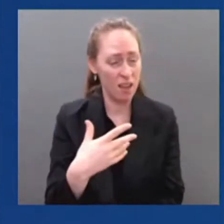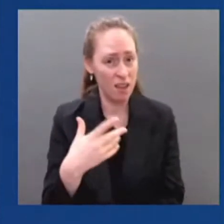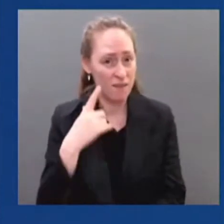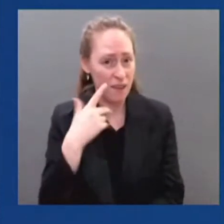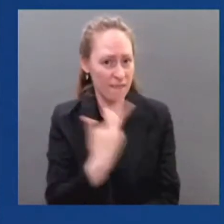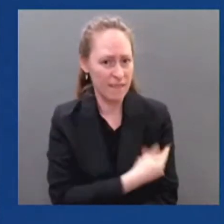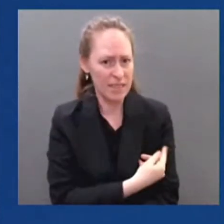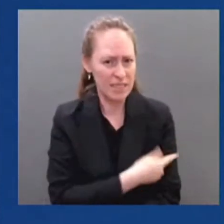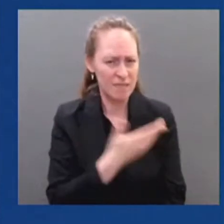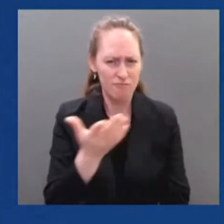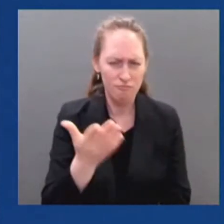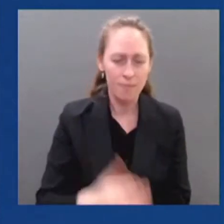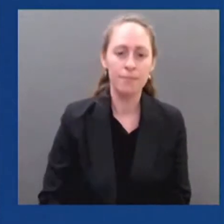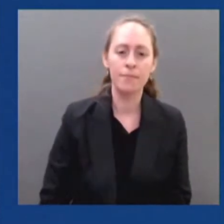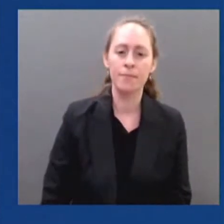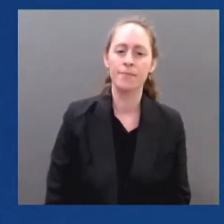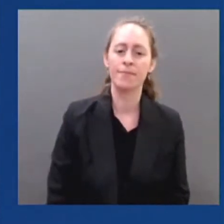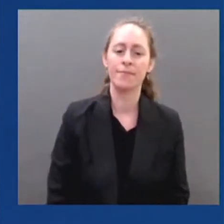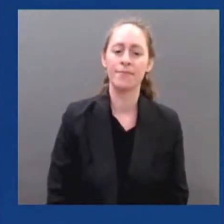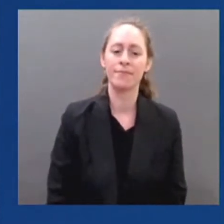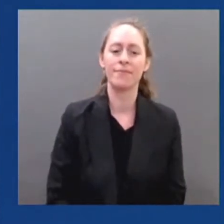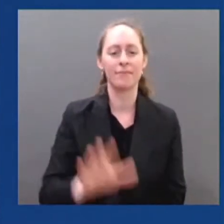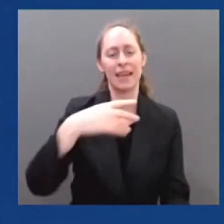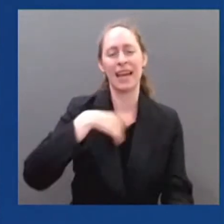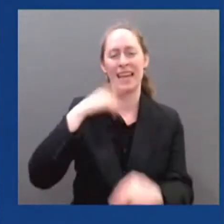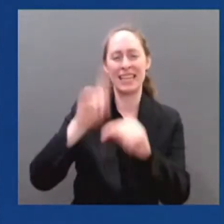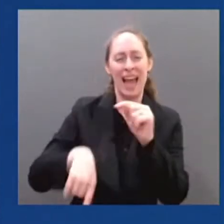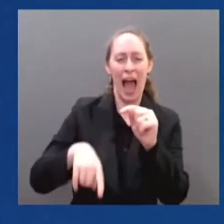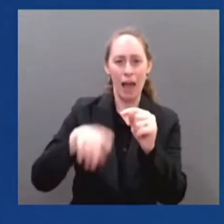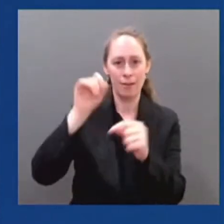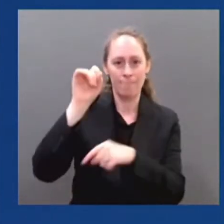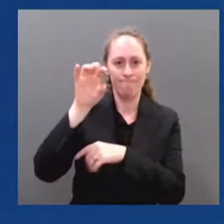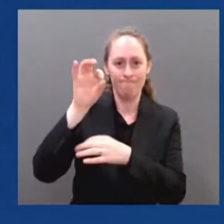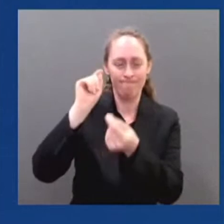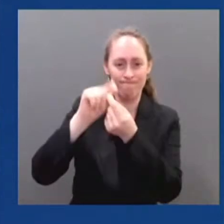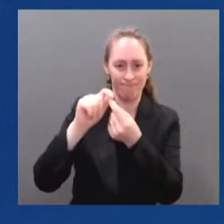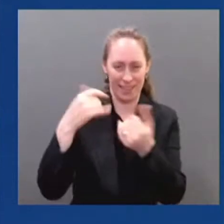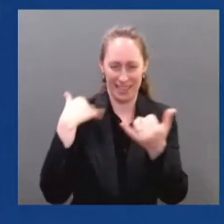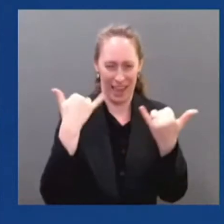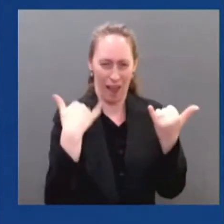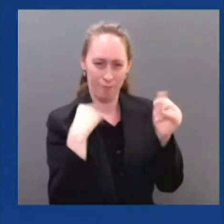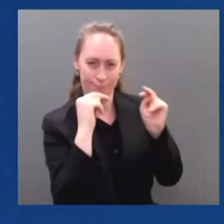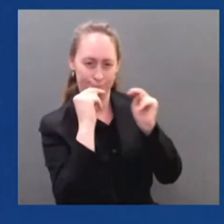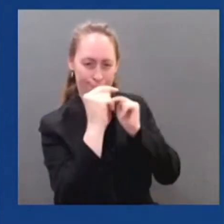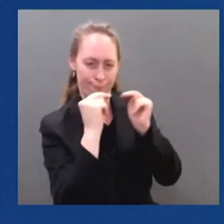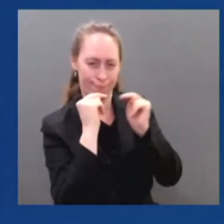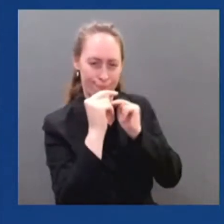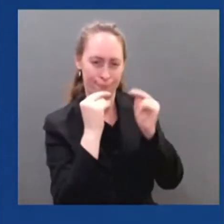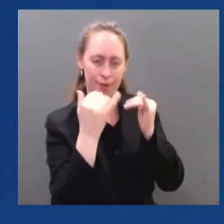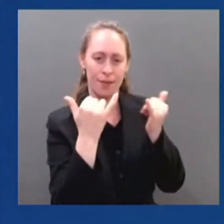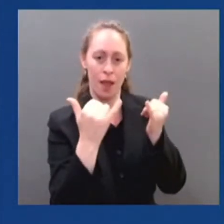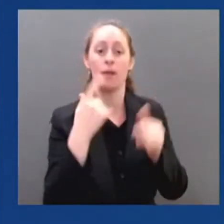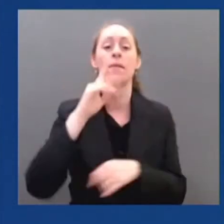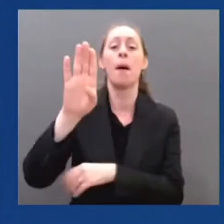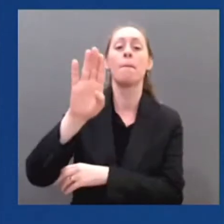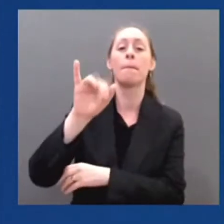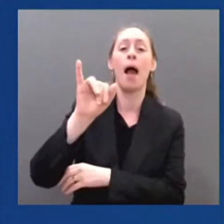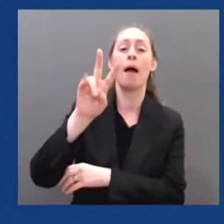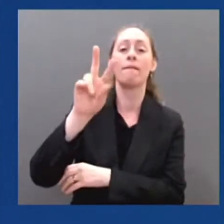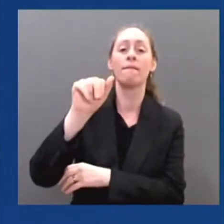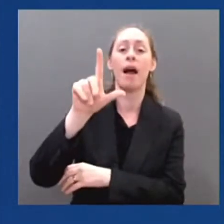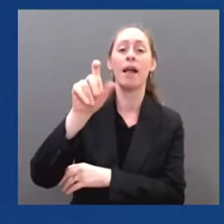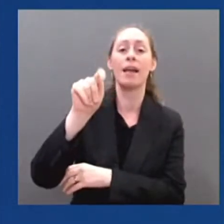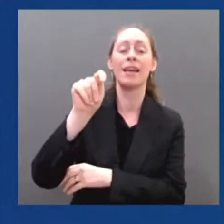report. Again, just to be very clear, we're talking about bivalent vaccines that would be purchased for this fall and winter. Those